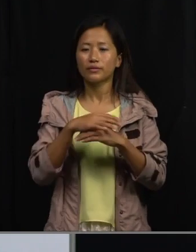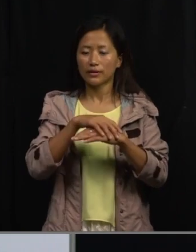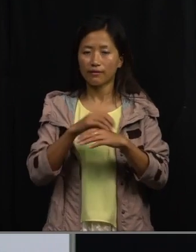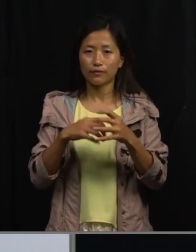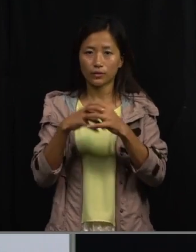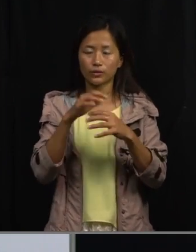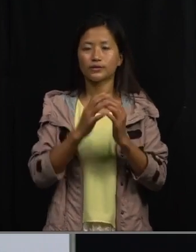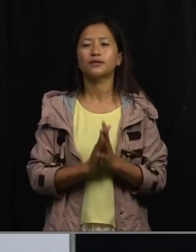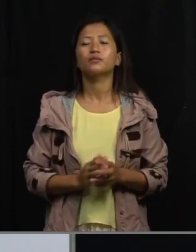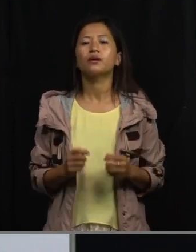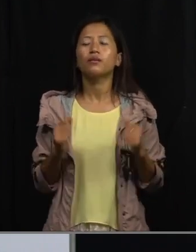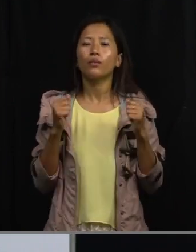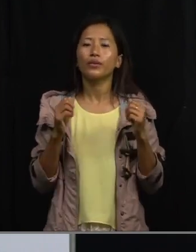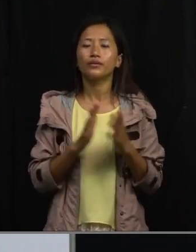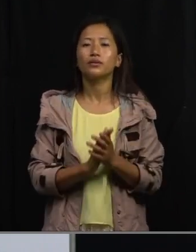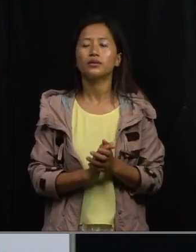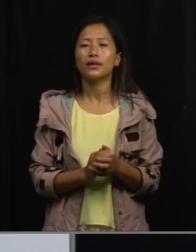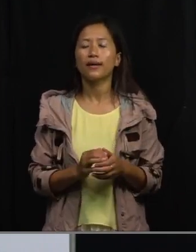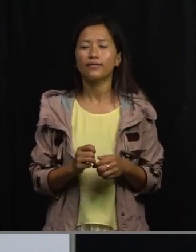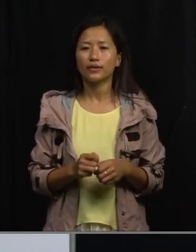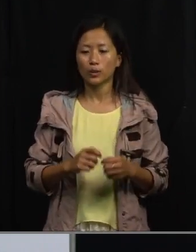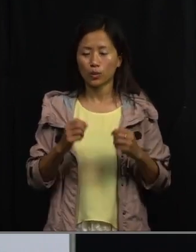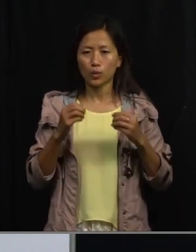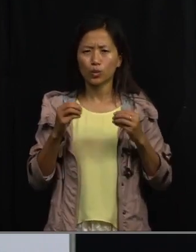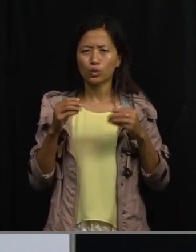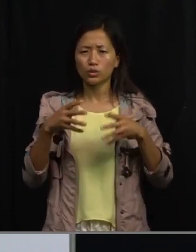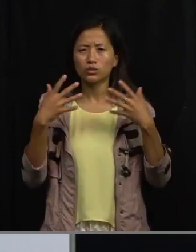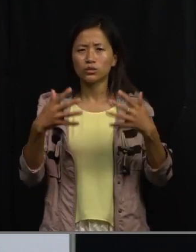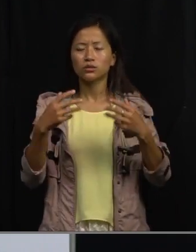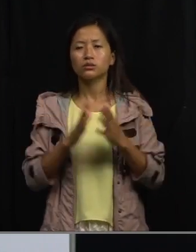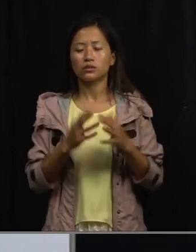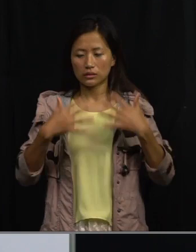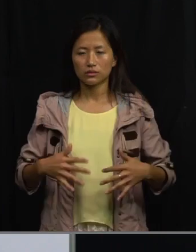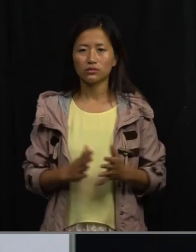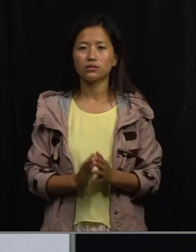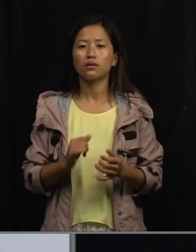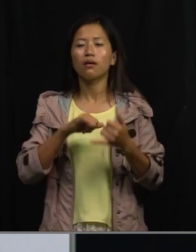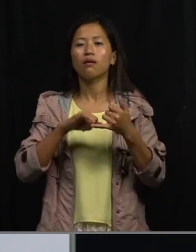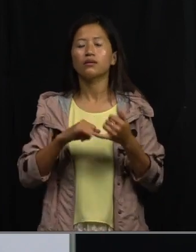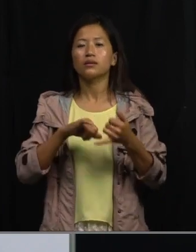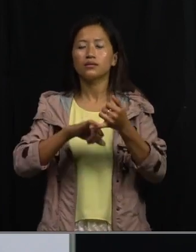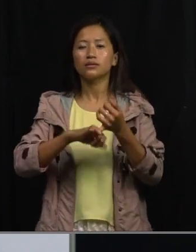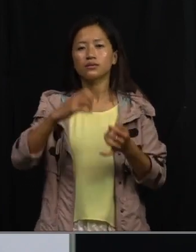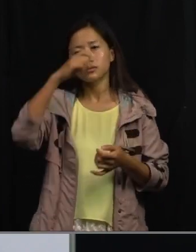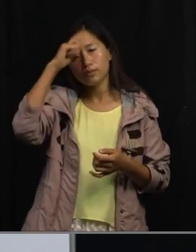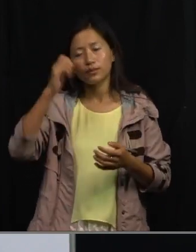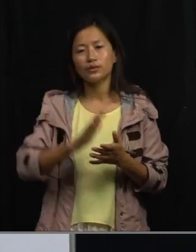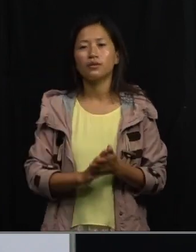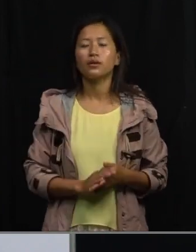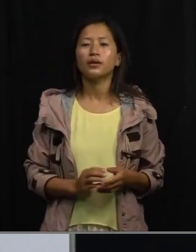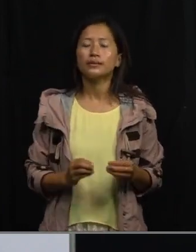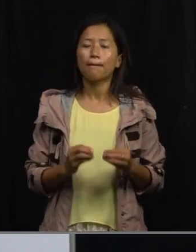the winter and cooler clothes in the summer. And also they cover the body with barks and also